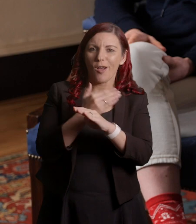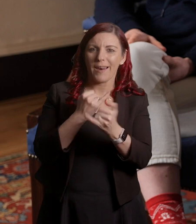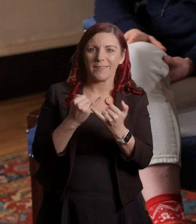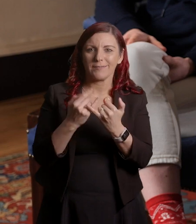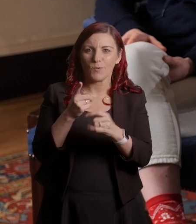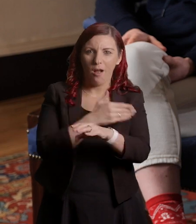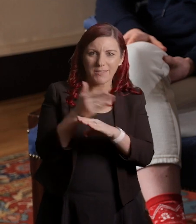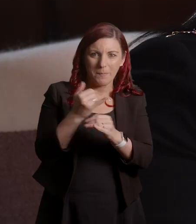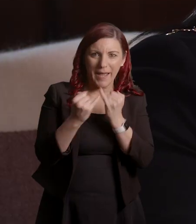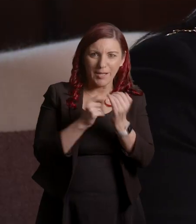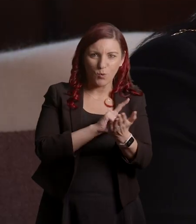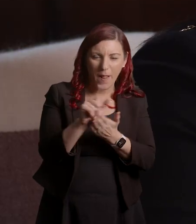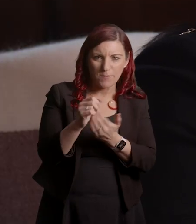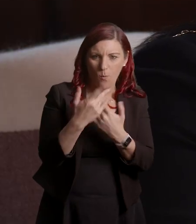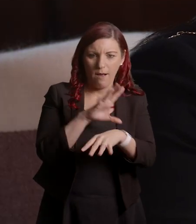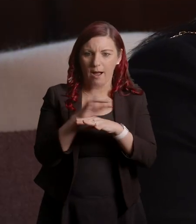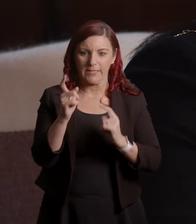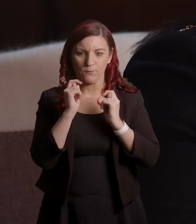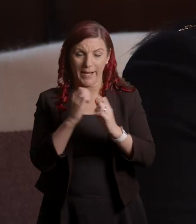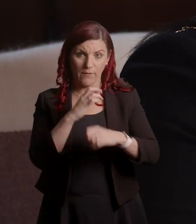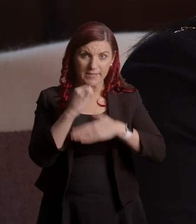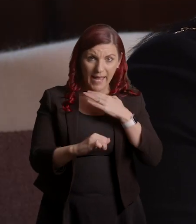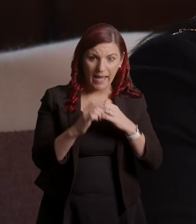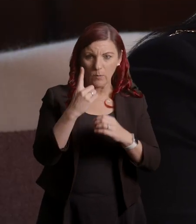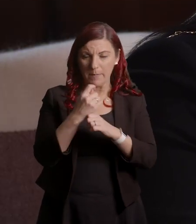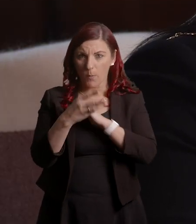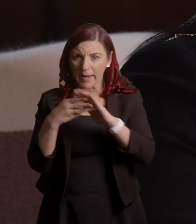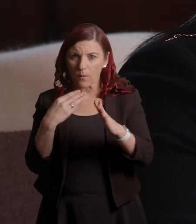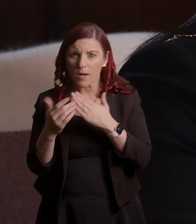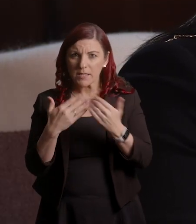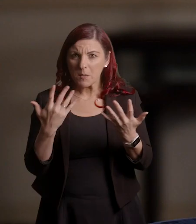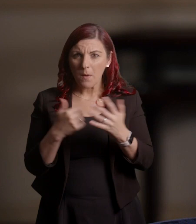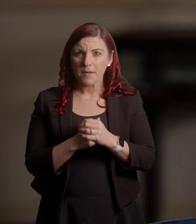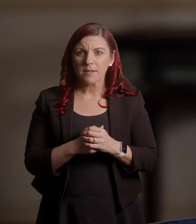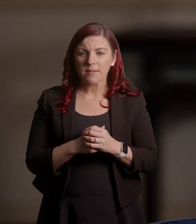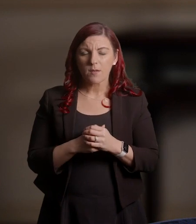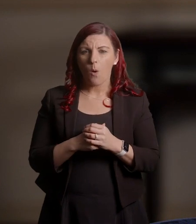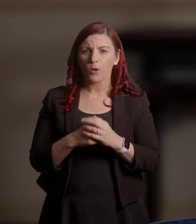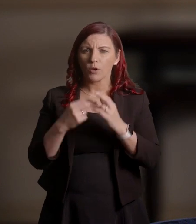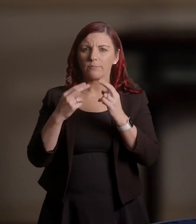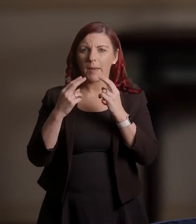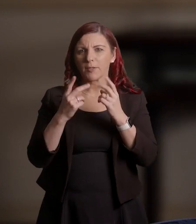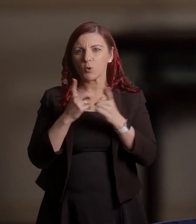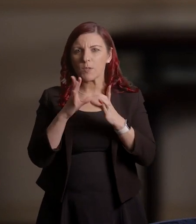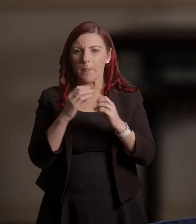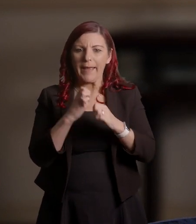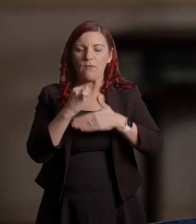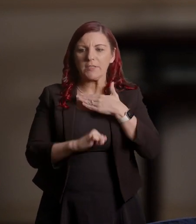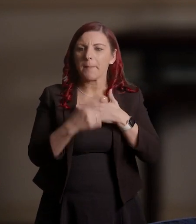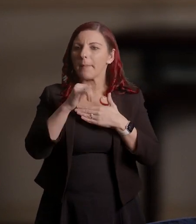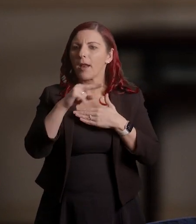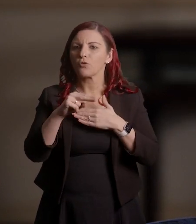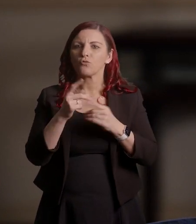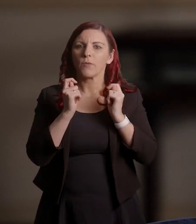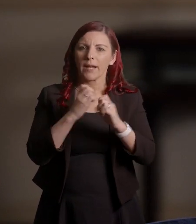started at 12. So what kind of training is it every day, every week? Yes, so I suppose you're doing something every day. You mightn't be training,